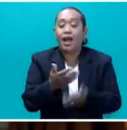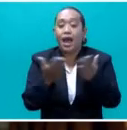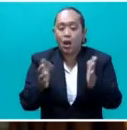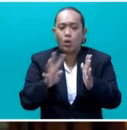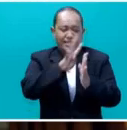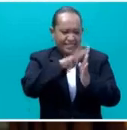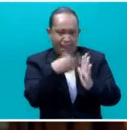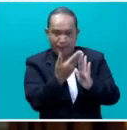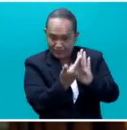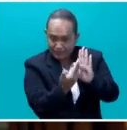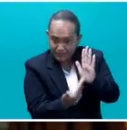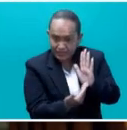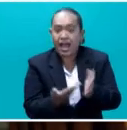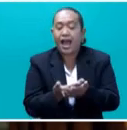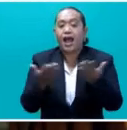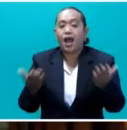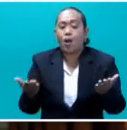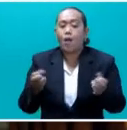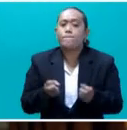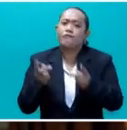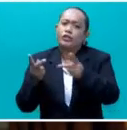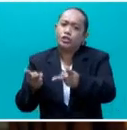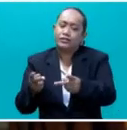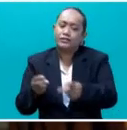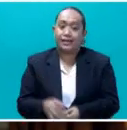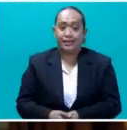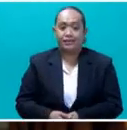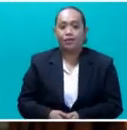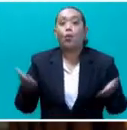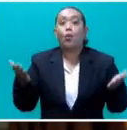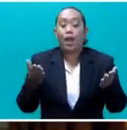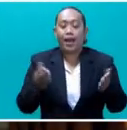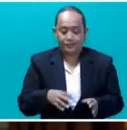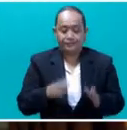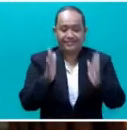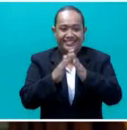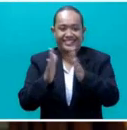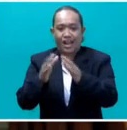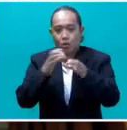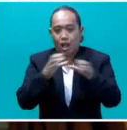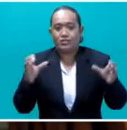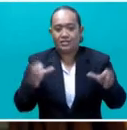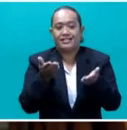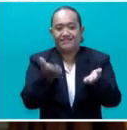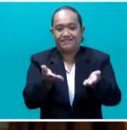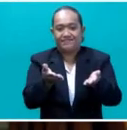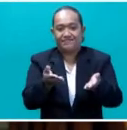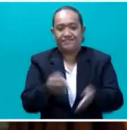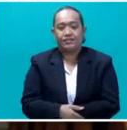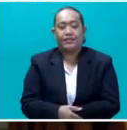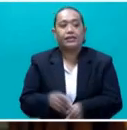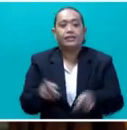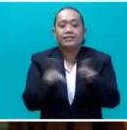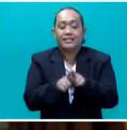and the town planning general provisions, which are now administered by the municipal councils. Mr. Speaker, sir, prior